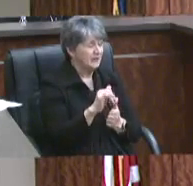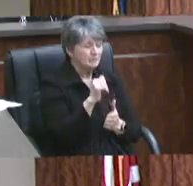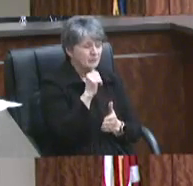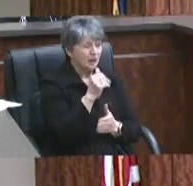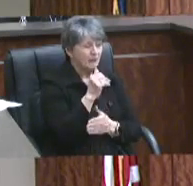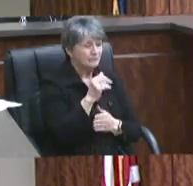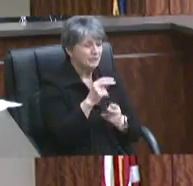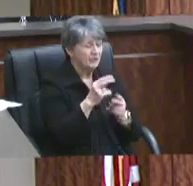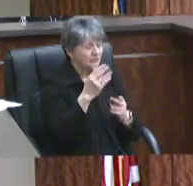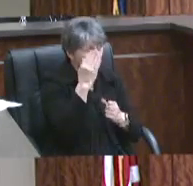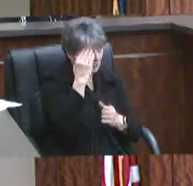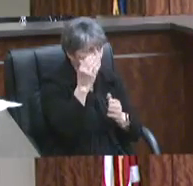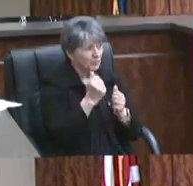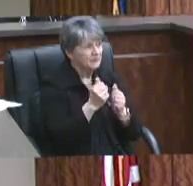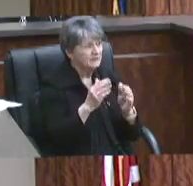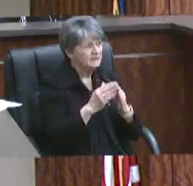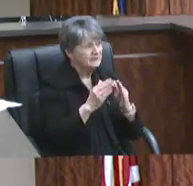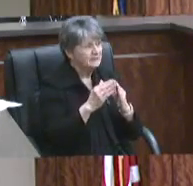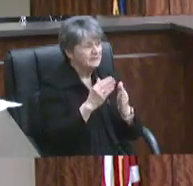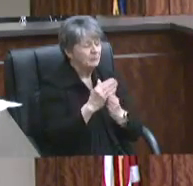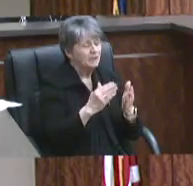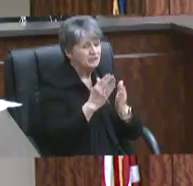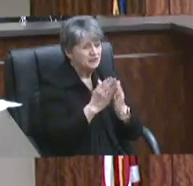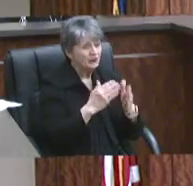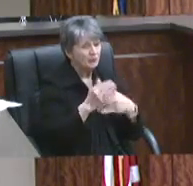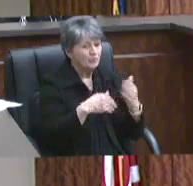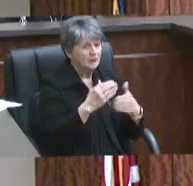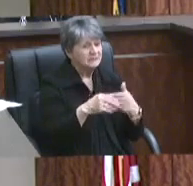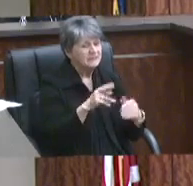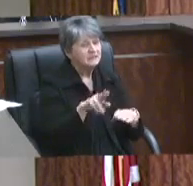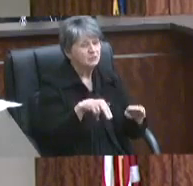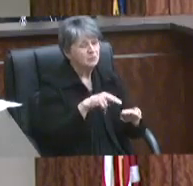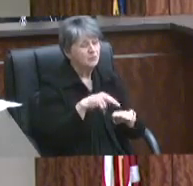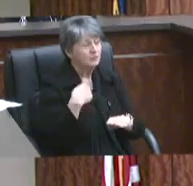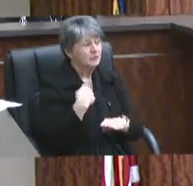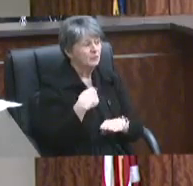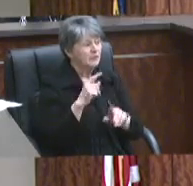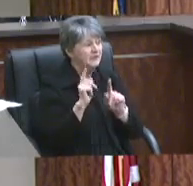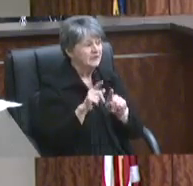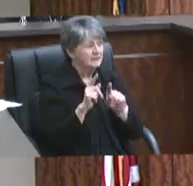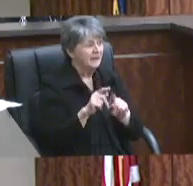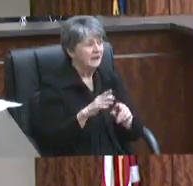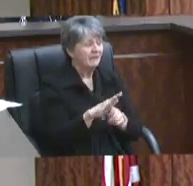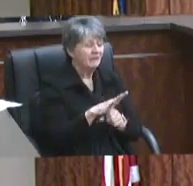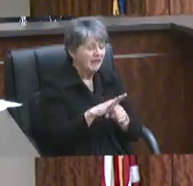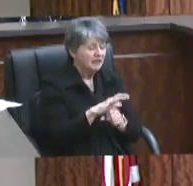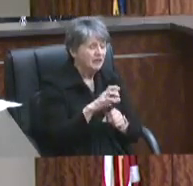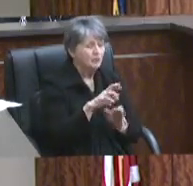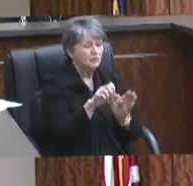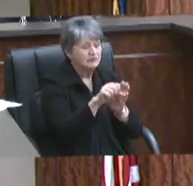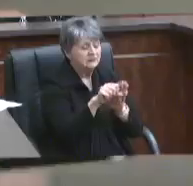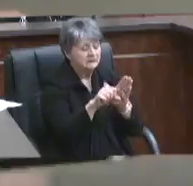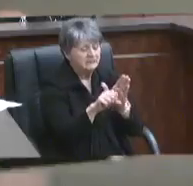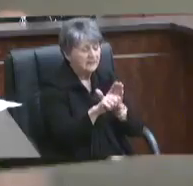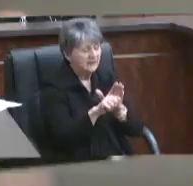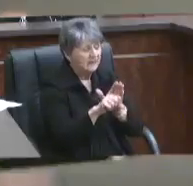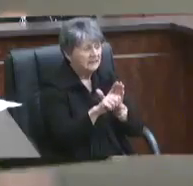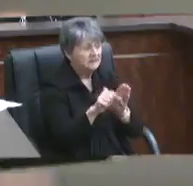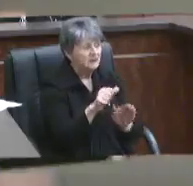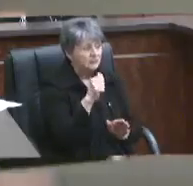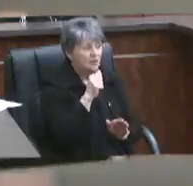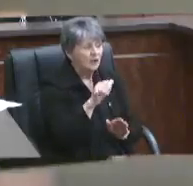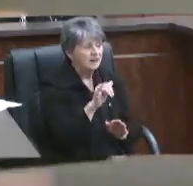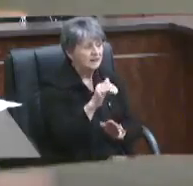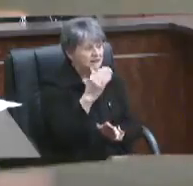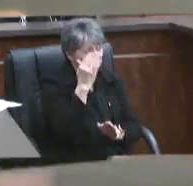city's budgetary process. Typically, we're attending county or talking with state legislators, so I'm not as